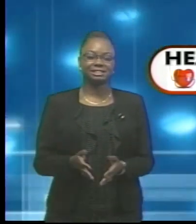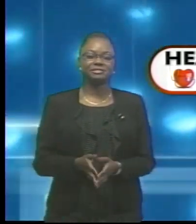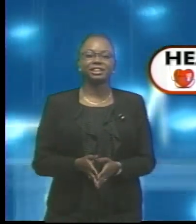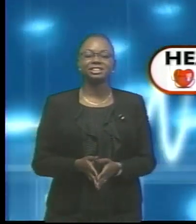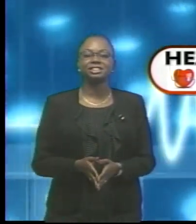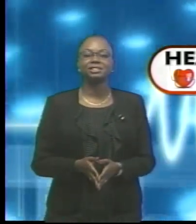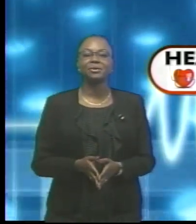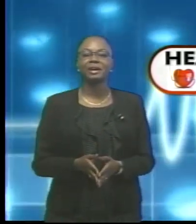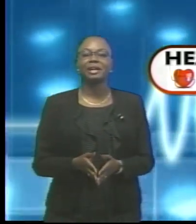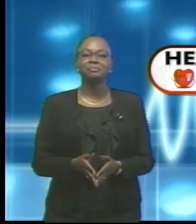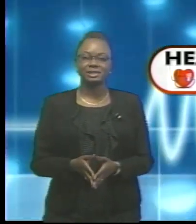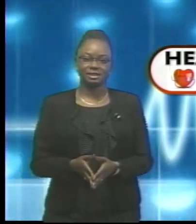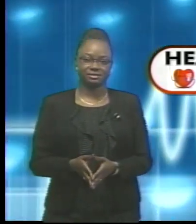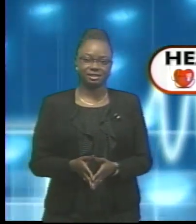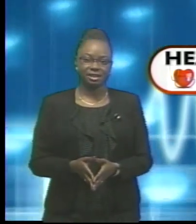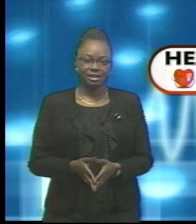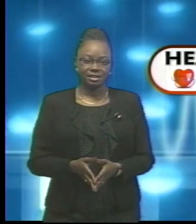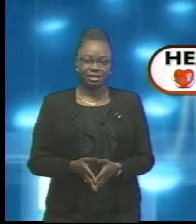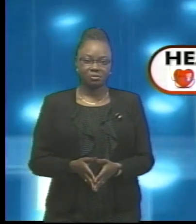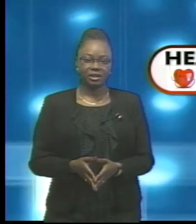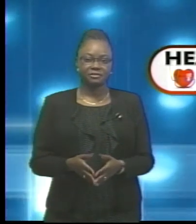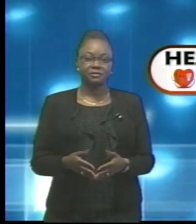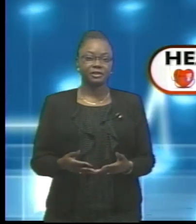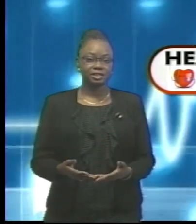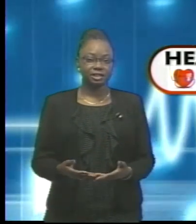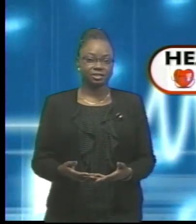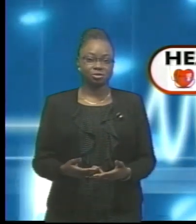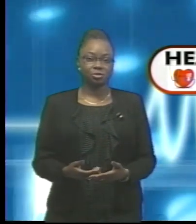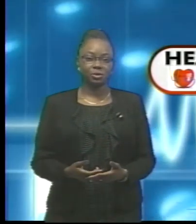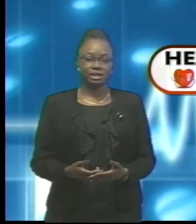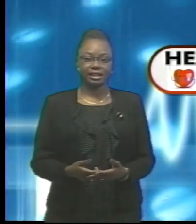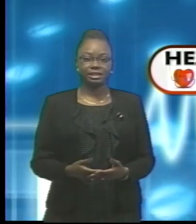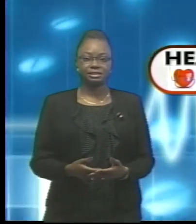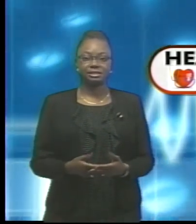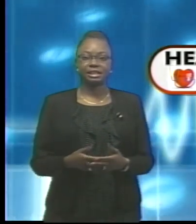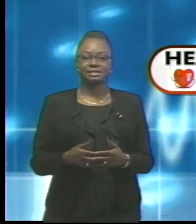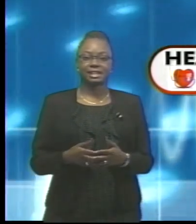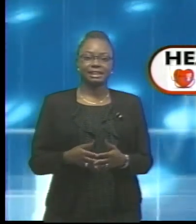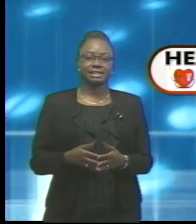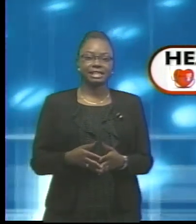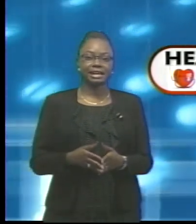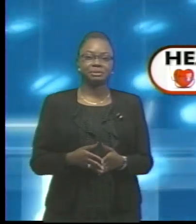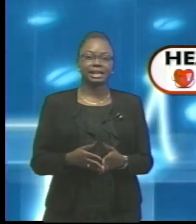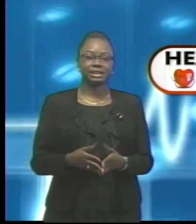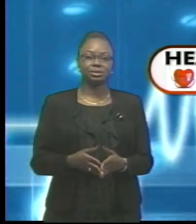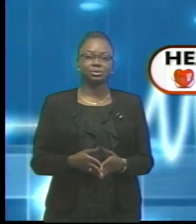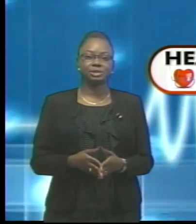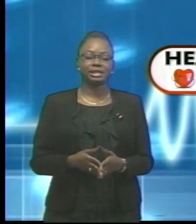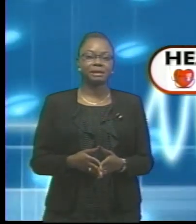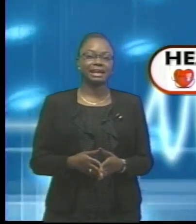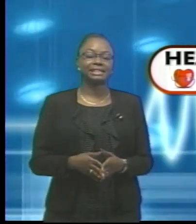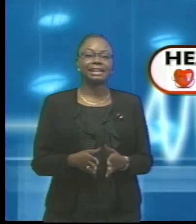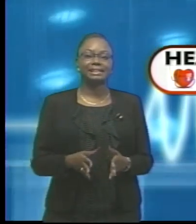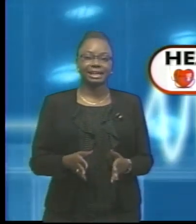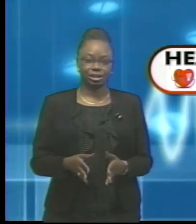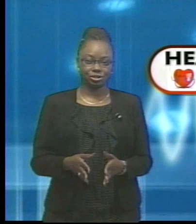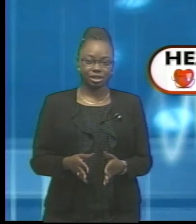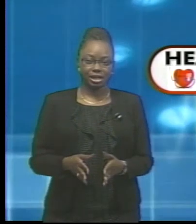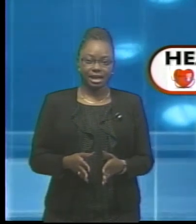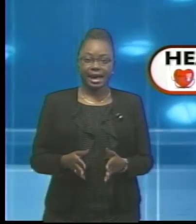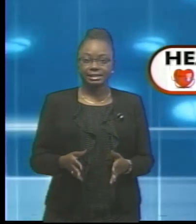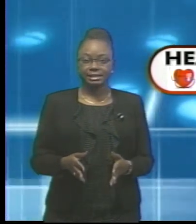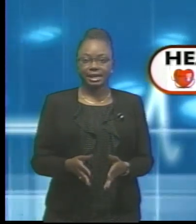erectile dysfunction or impotence. Now, one of the first things to note is that it can be diagnosed in men at any